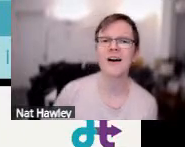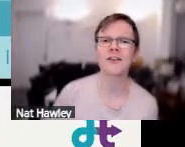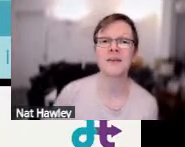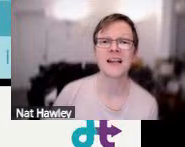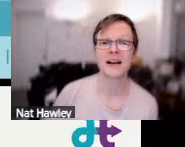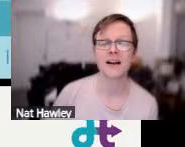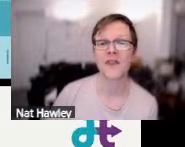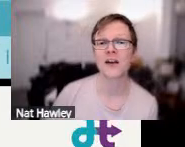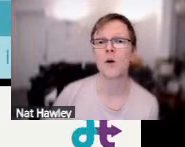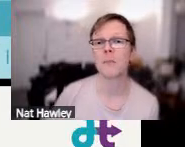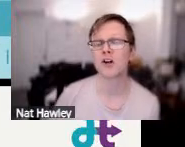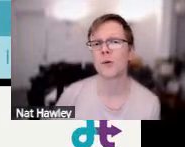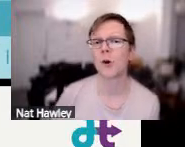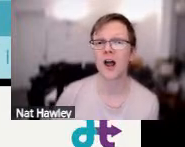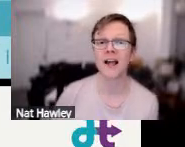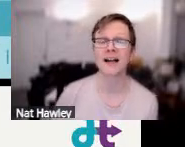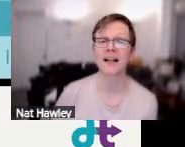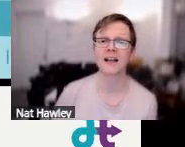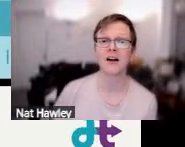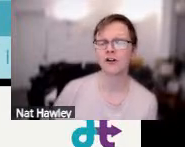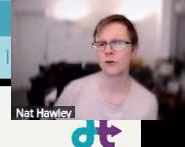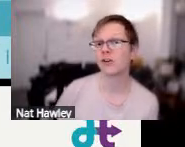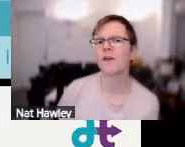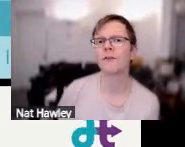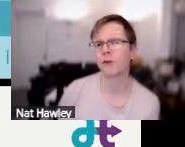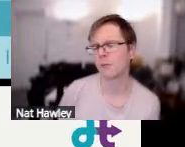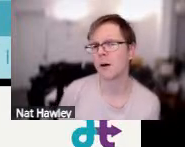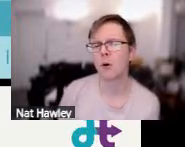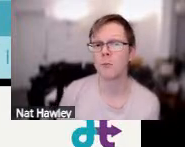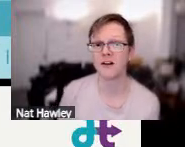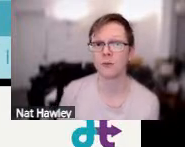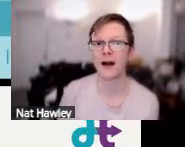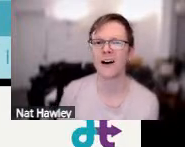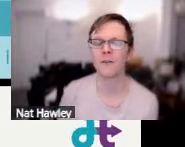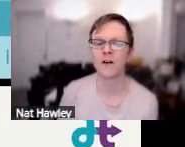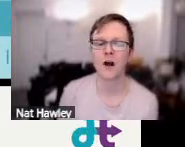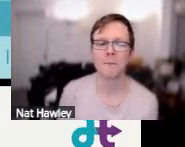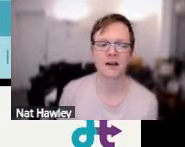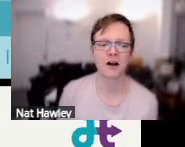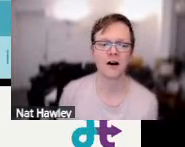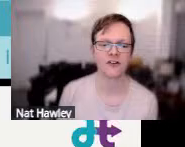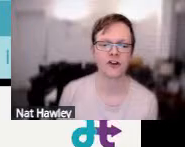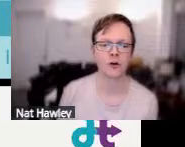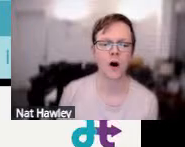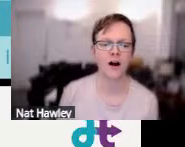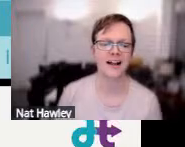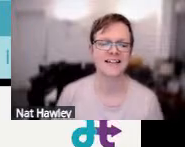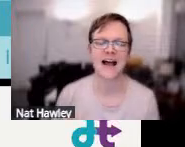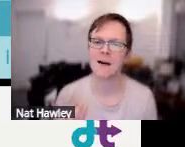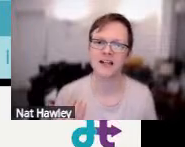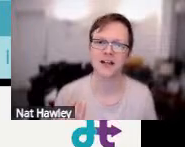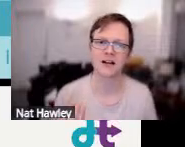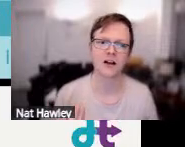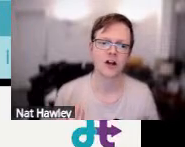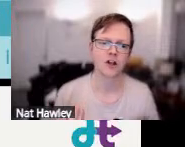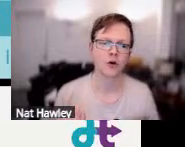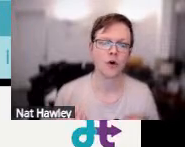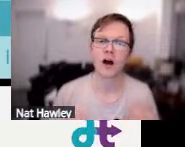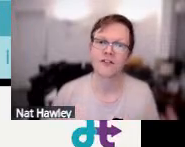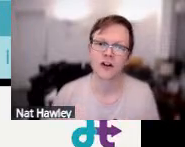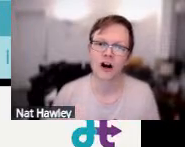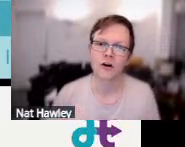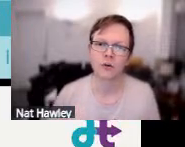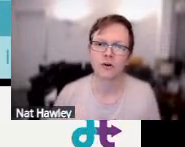it does mean that you are much more likely to suffer from poor mental health because you aren't adapting